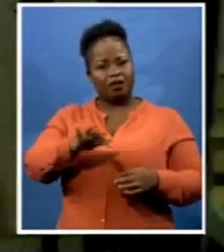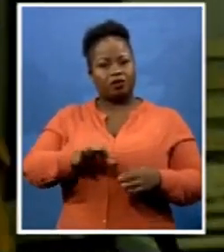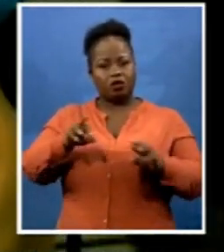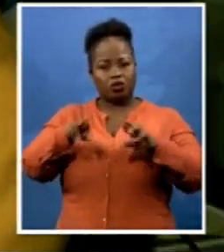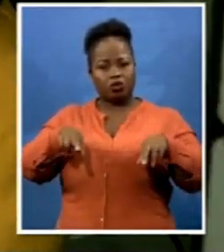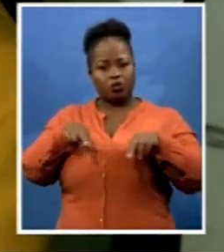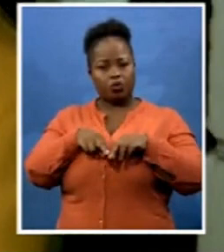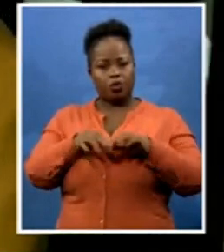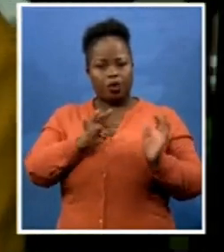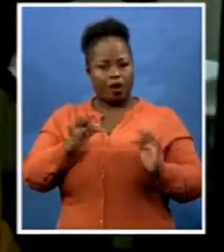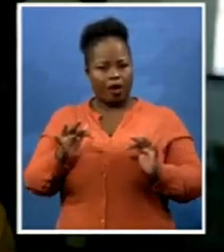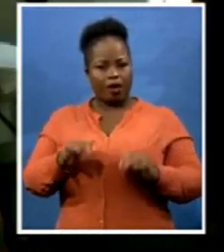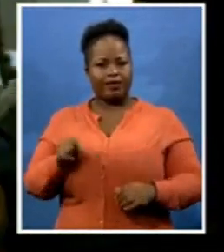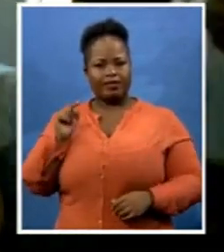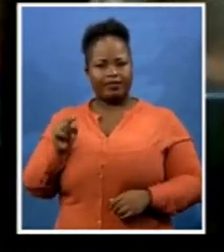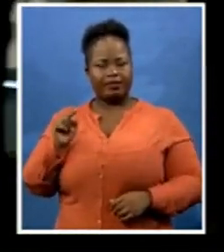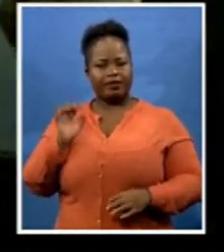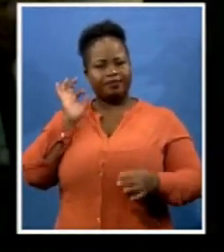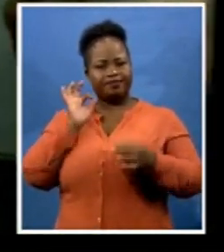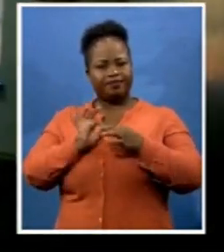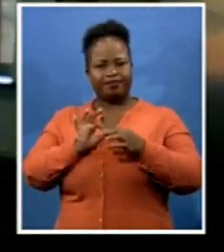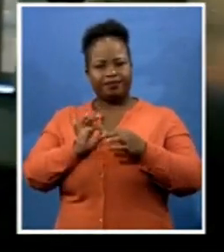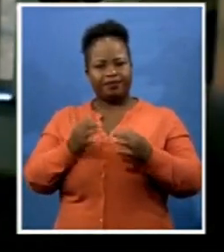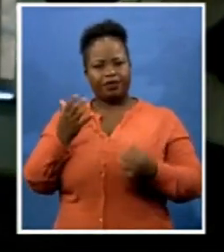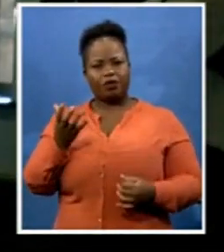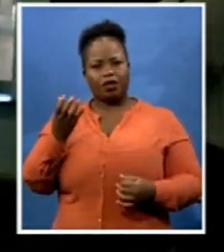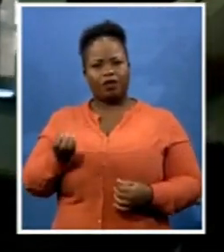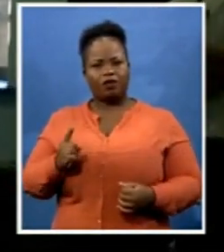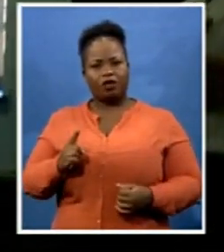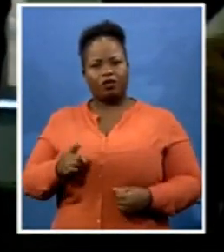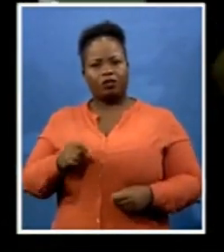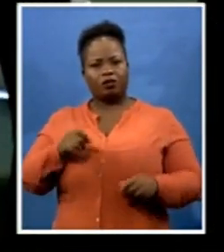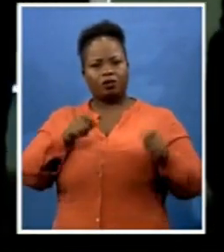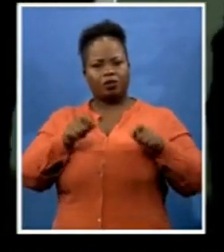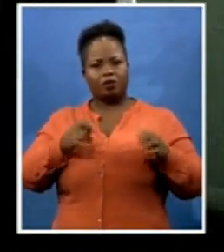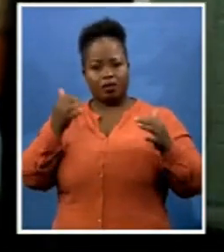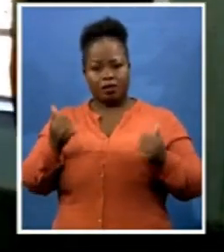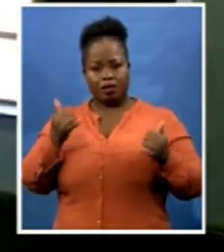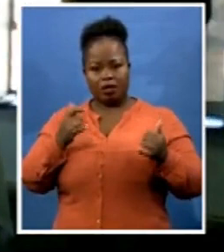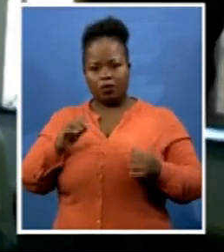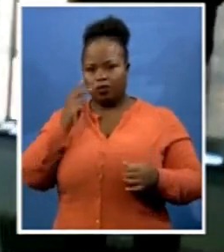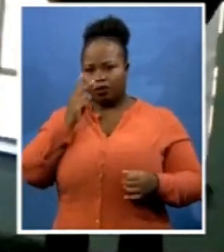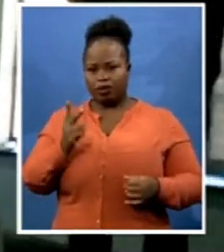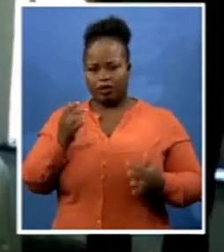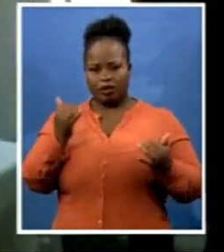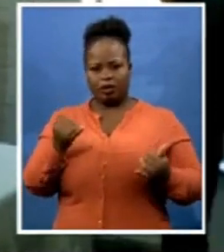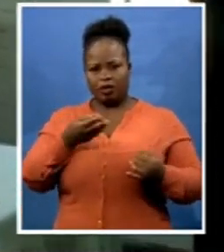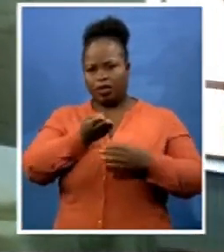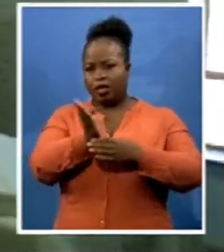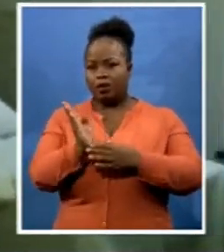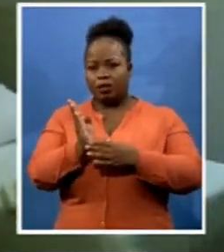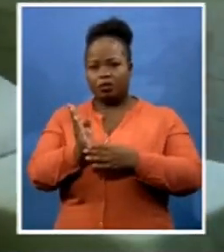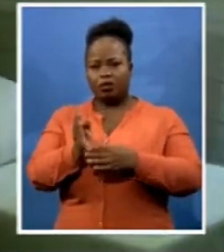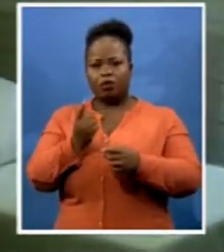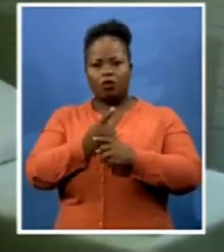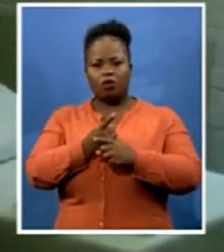exactly we have these patients in. Obviously right now what you see in the picture right now is a prototype bed. It's not exactly the bed that will be